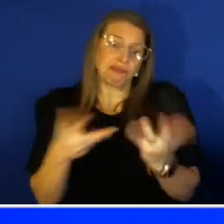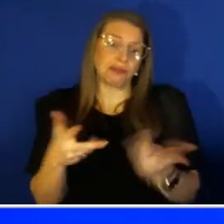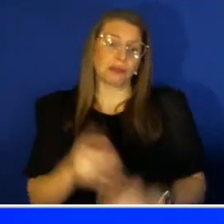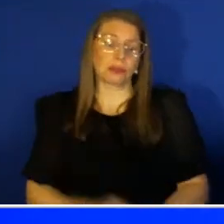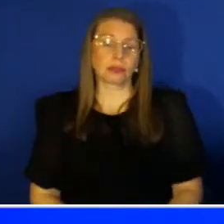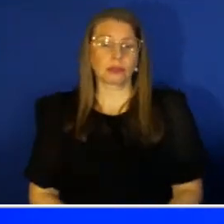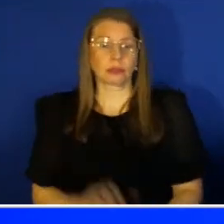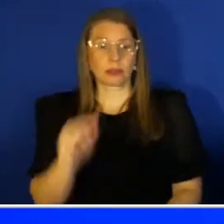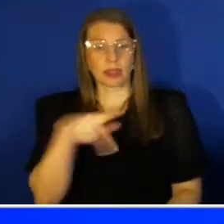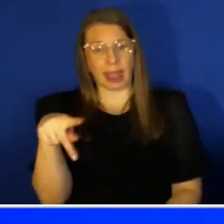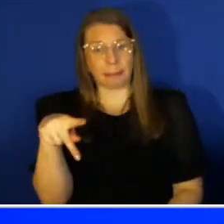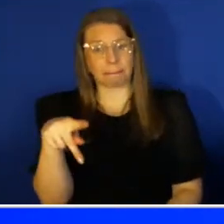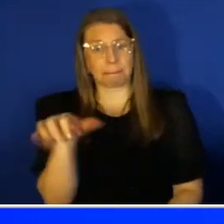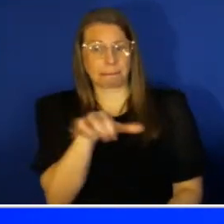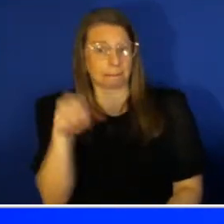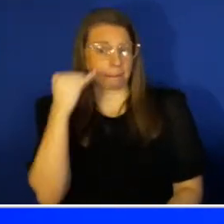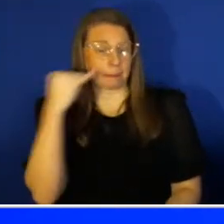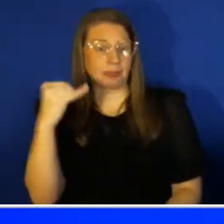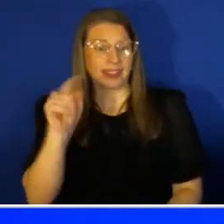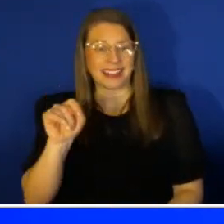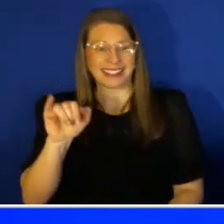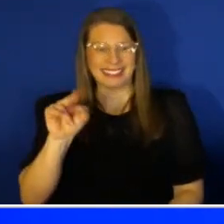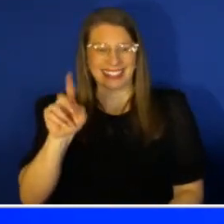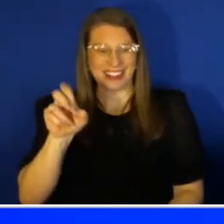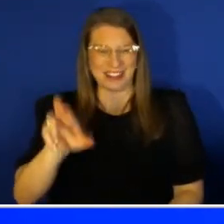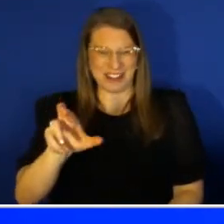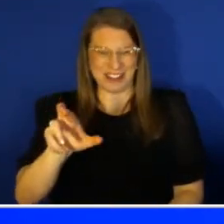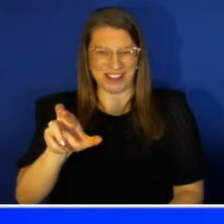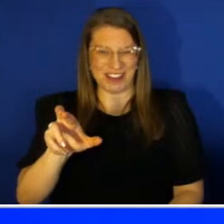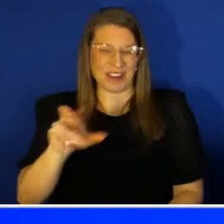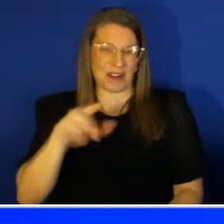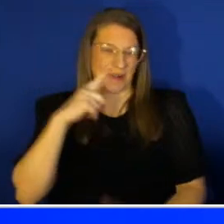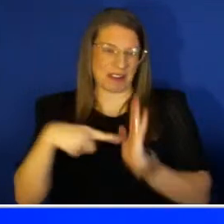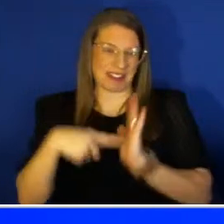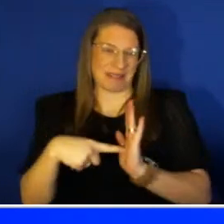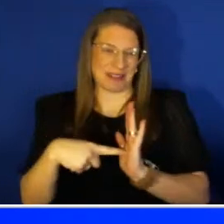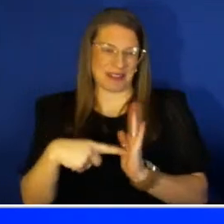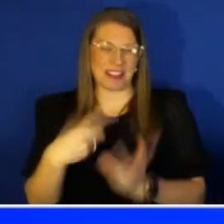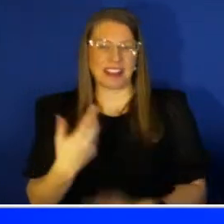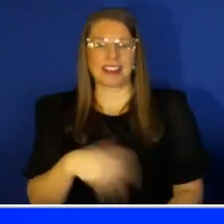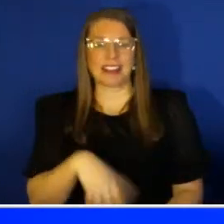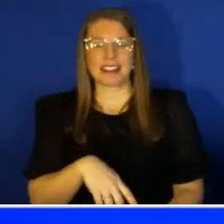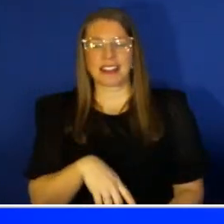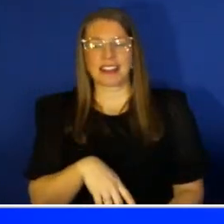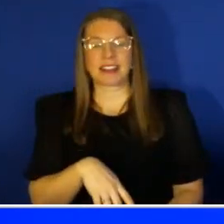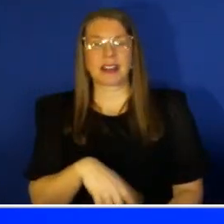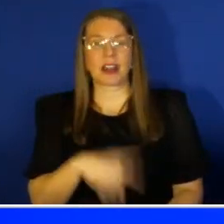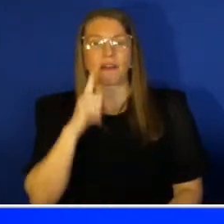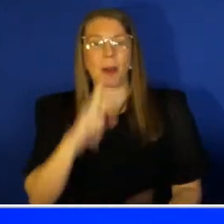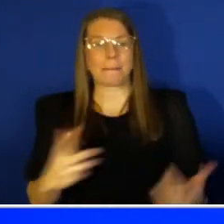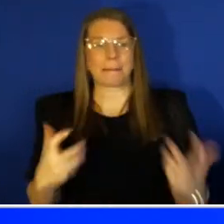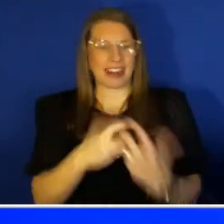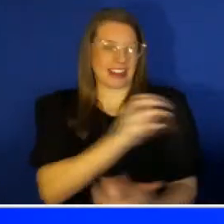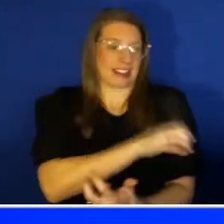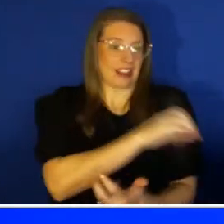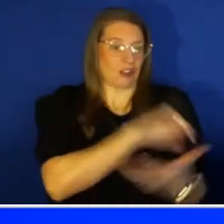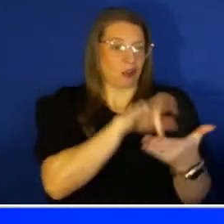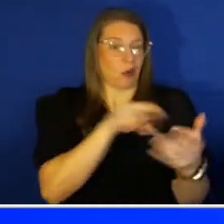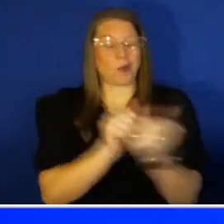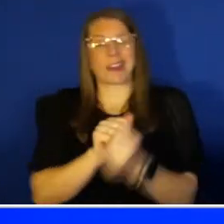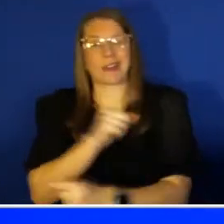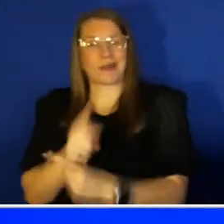act like a Tinder, per suppose, but more or less for matching the clinical trials with the right